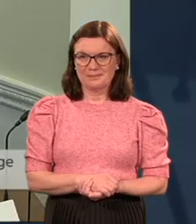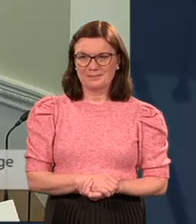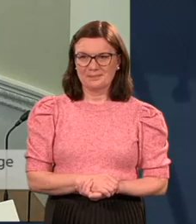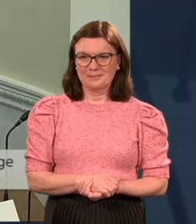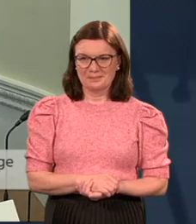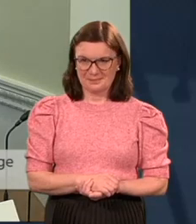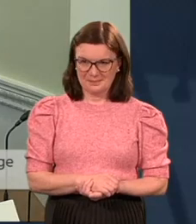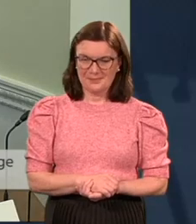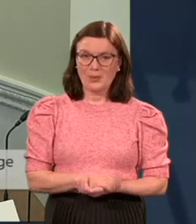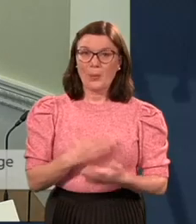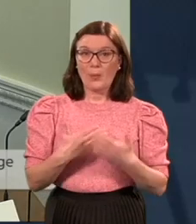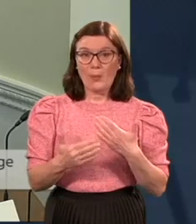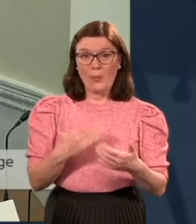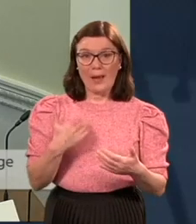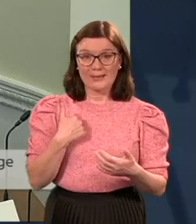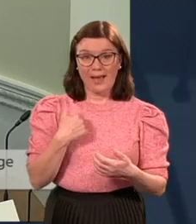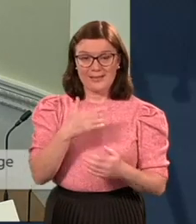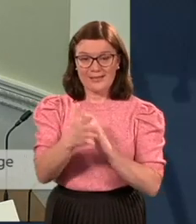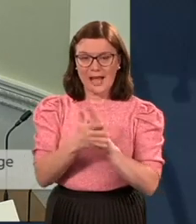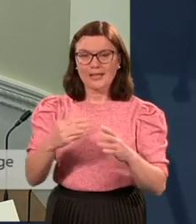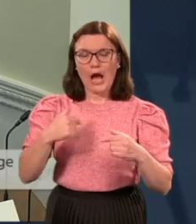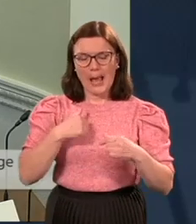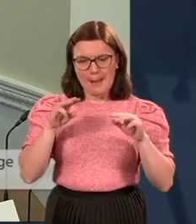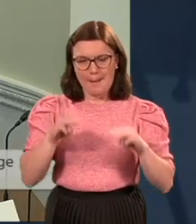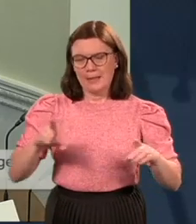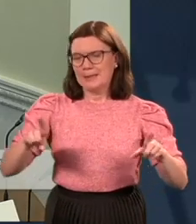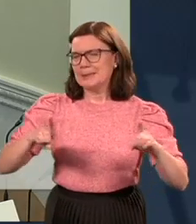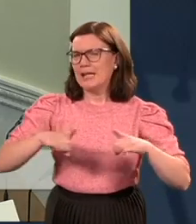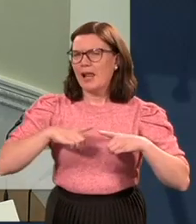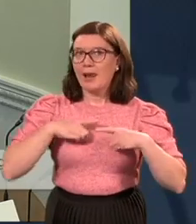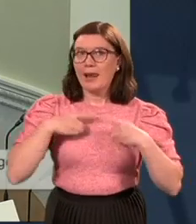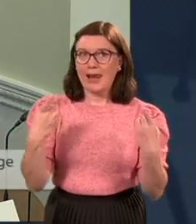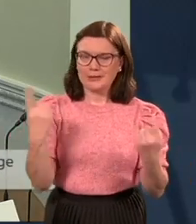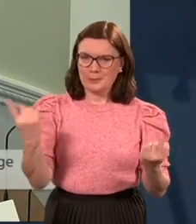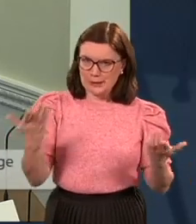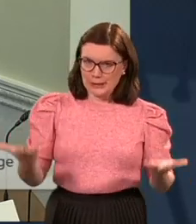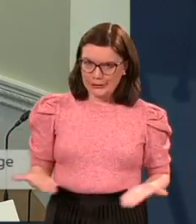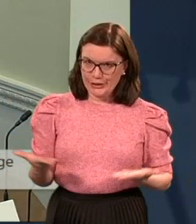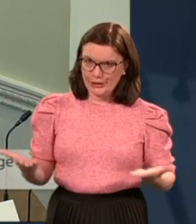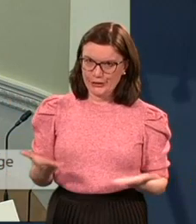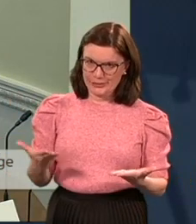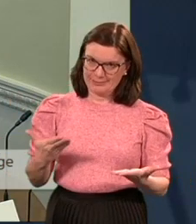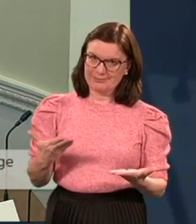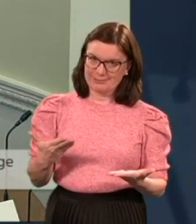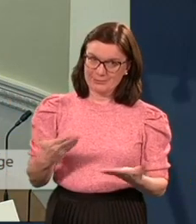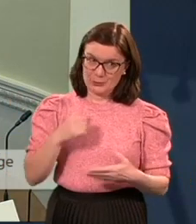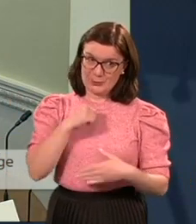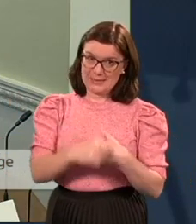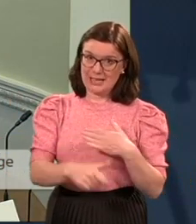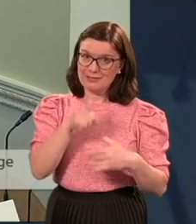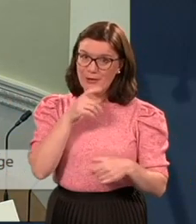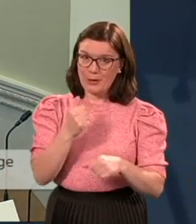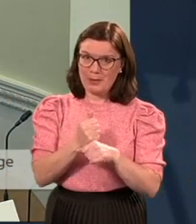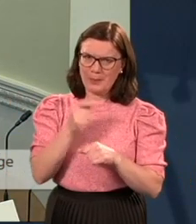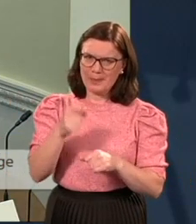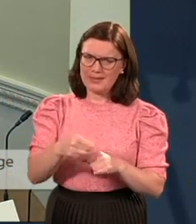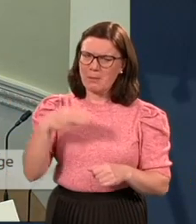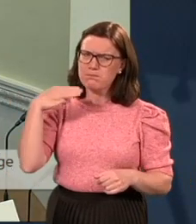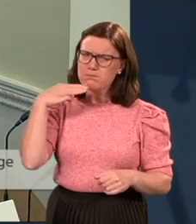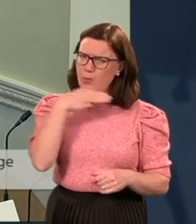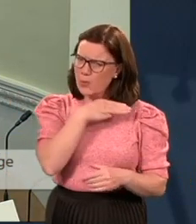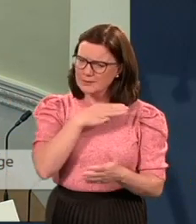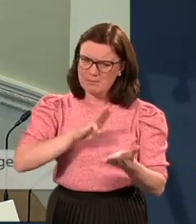So what I say to you is, I'm delighted to be here today to talk to you on this very important